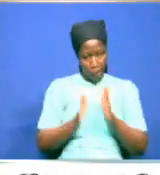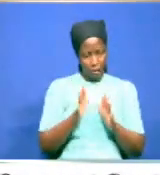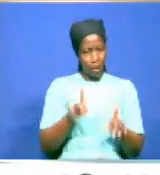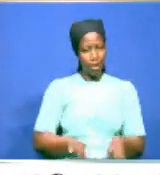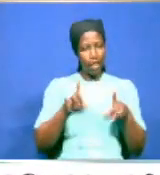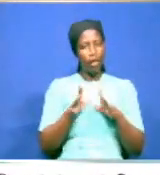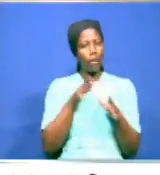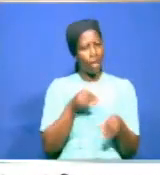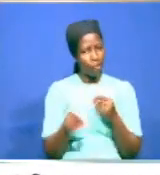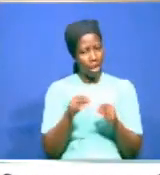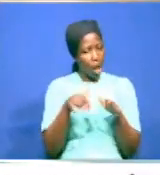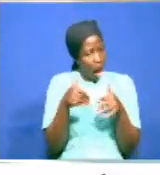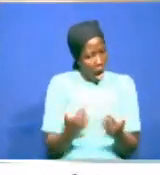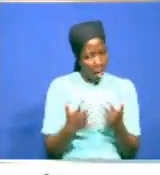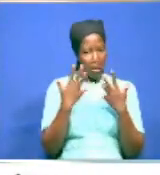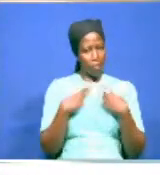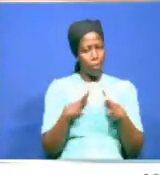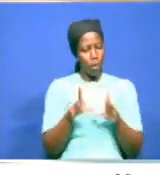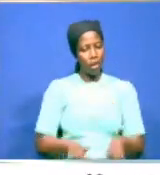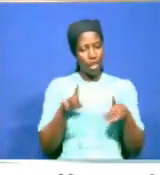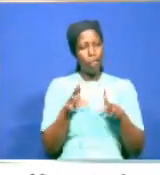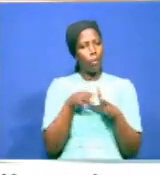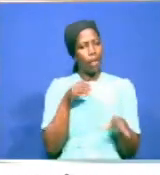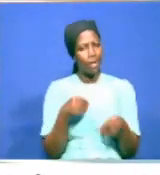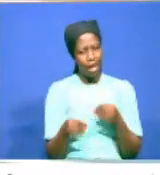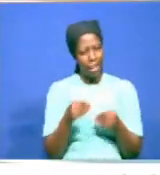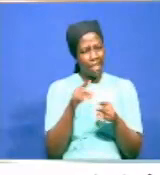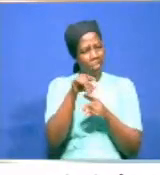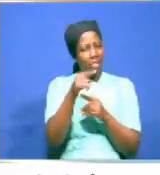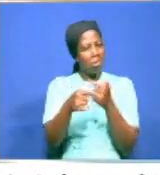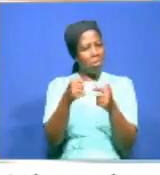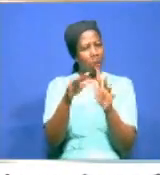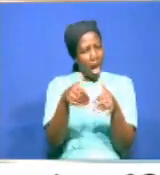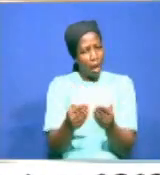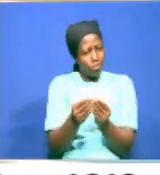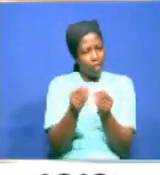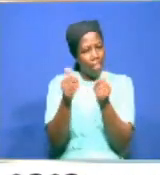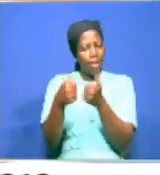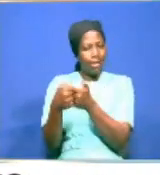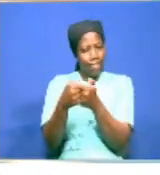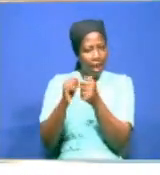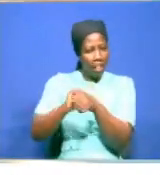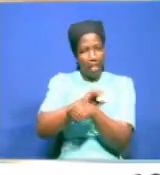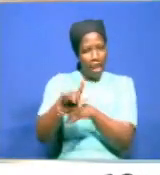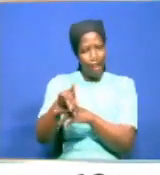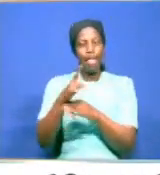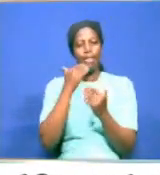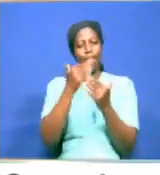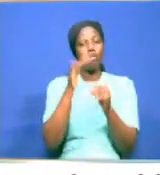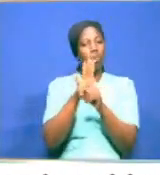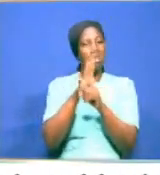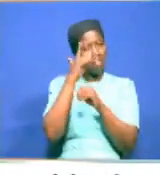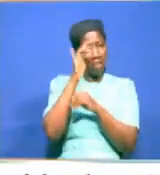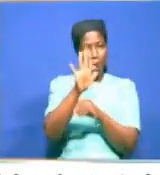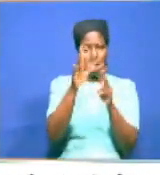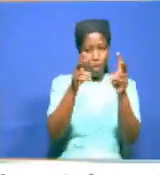the people living with disabilities actually are coping with the challenge that is the COVID-19. Thank you so much indeed for watching.